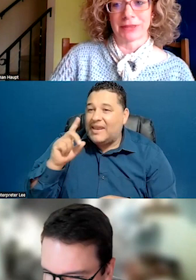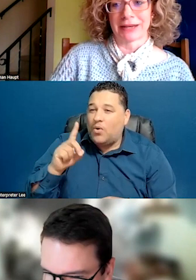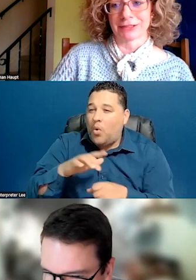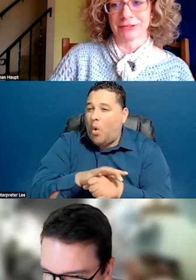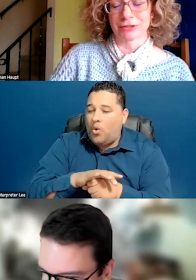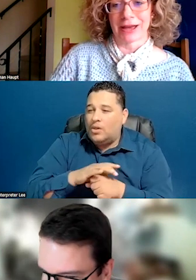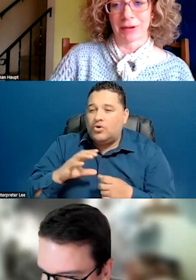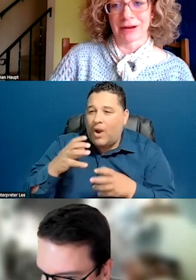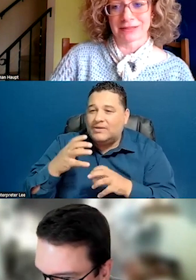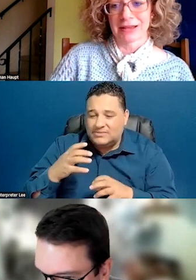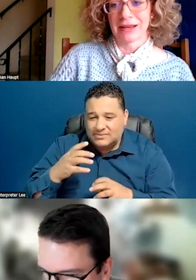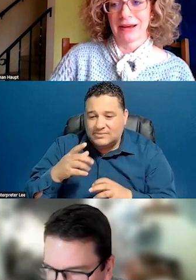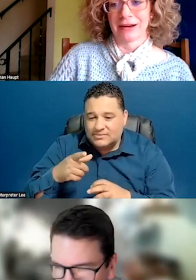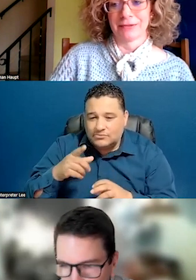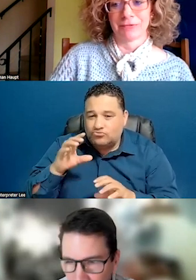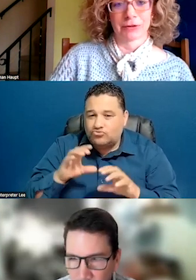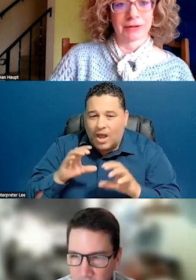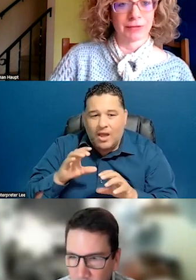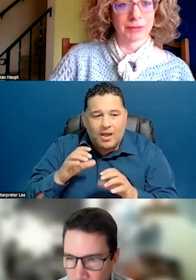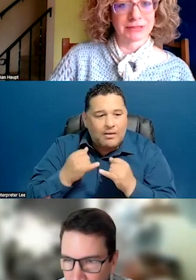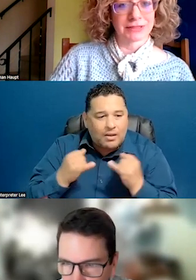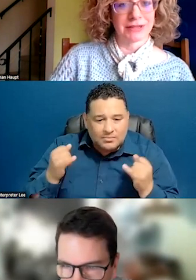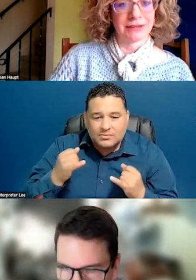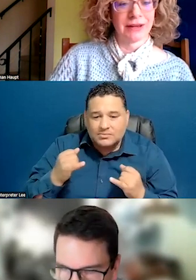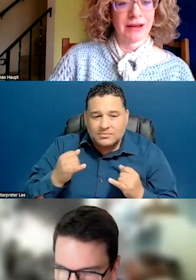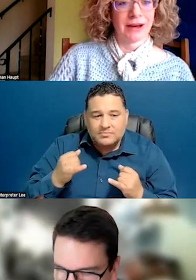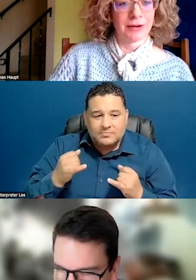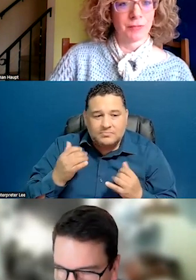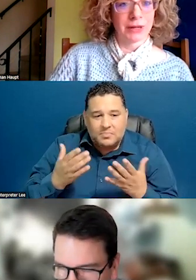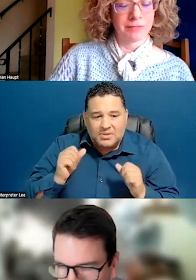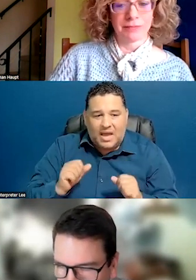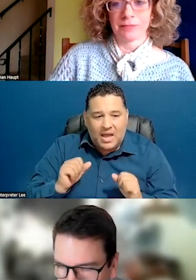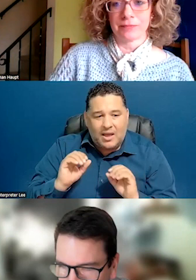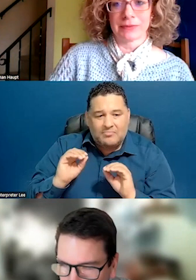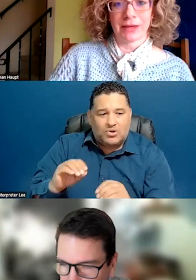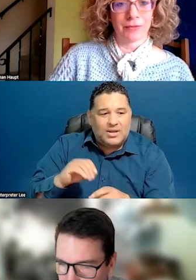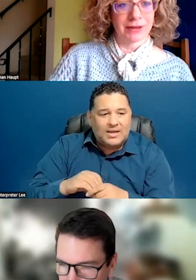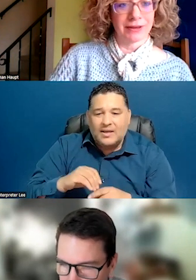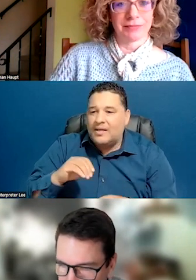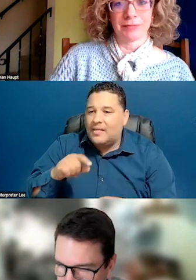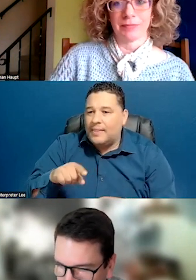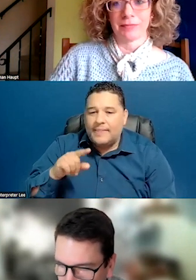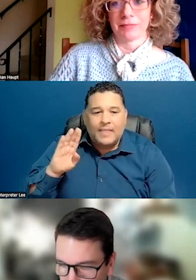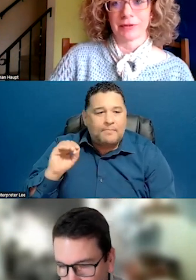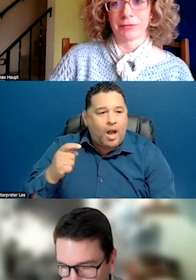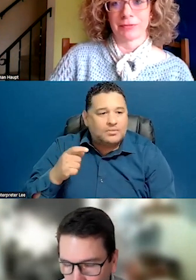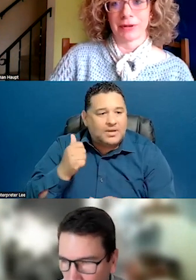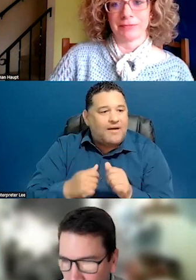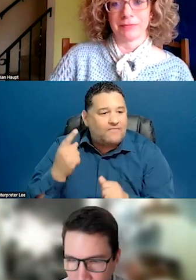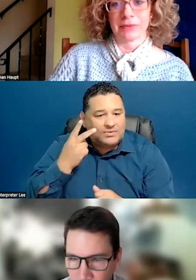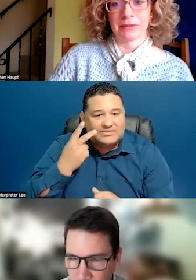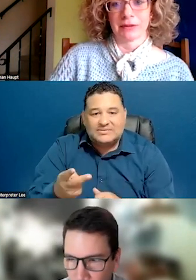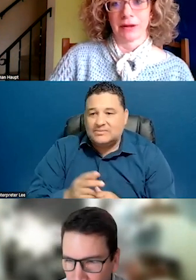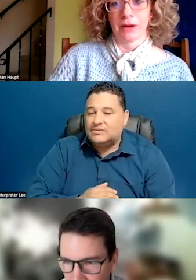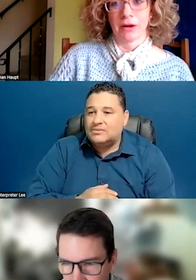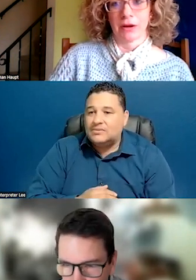you can put that answer in the chat box for everyone to see. Yeah, absolutely. Okay. Or I can